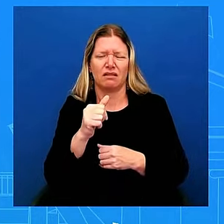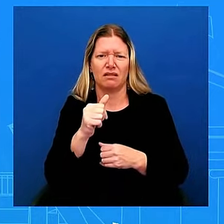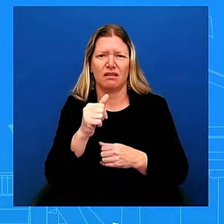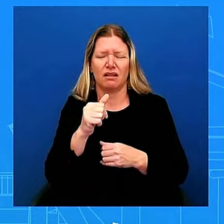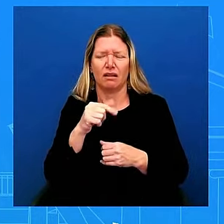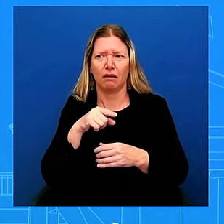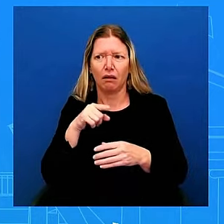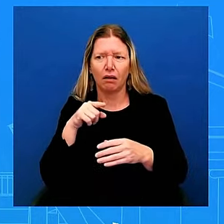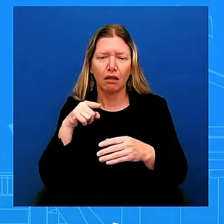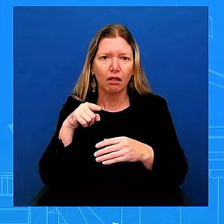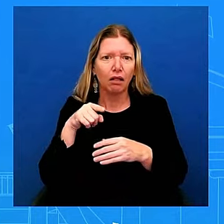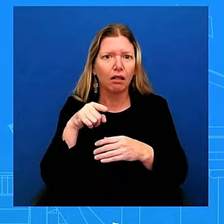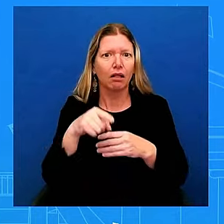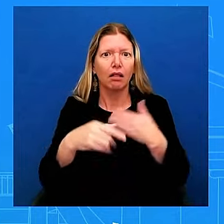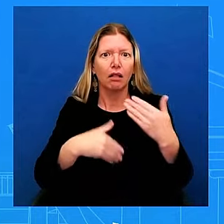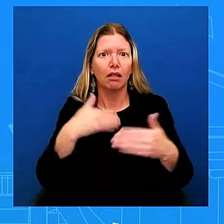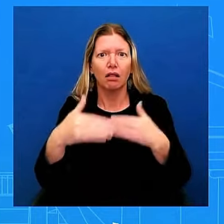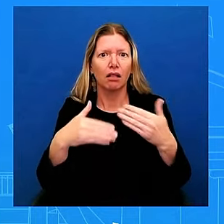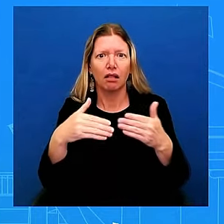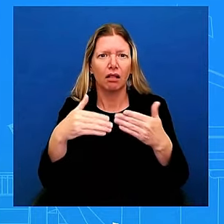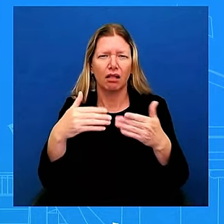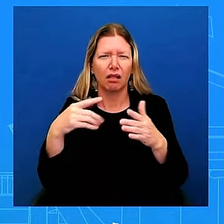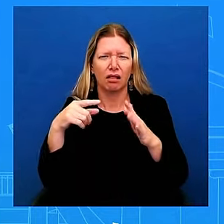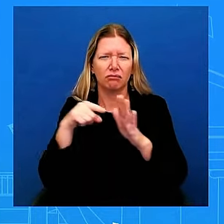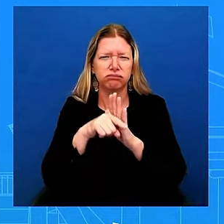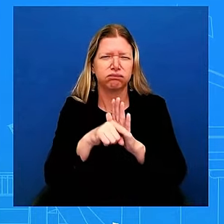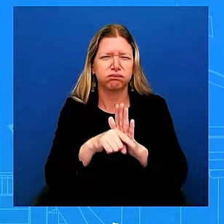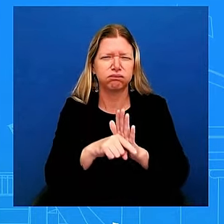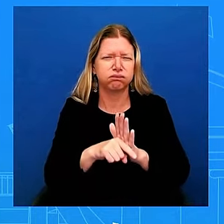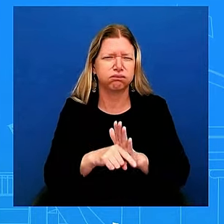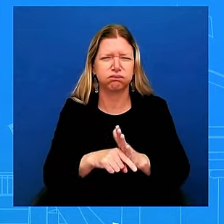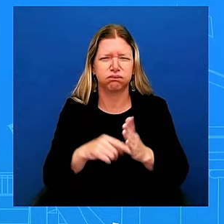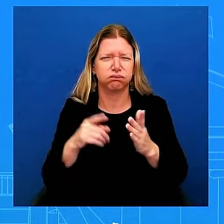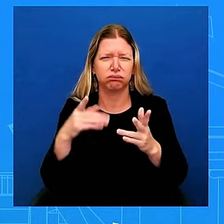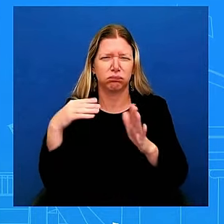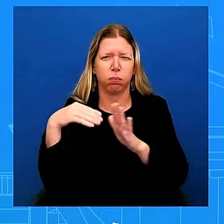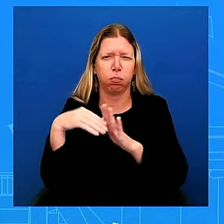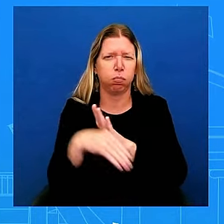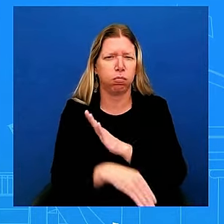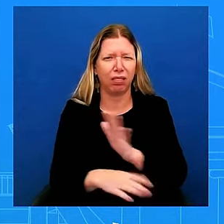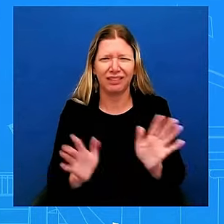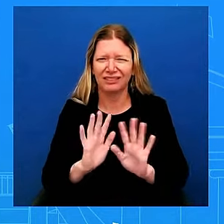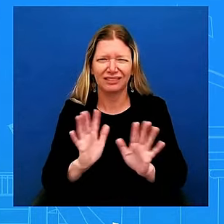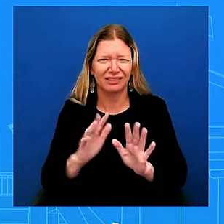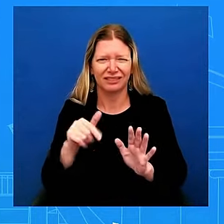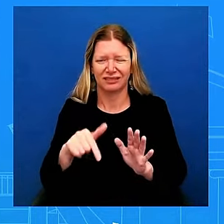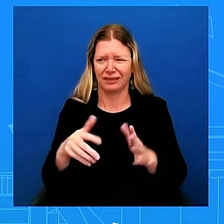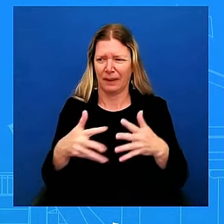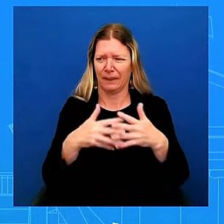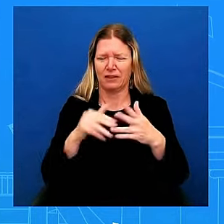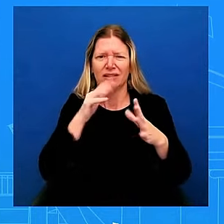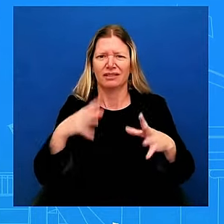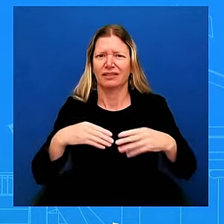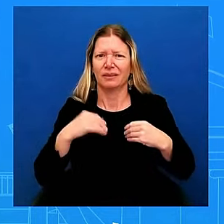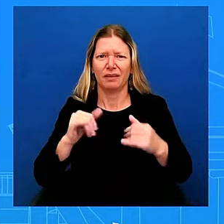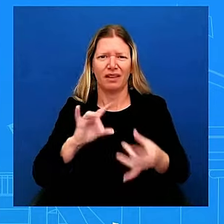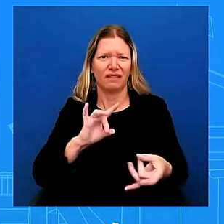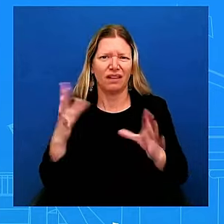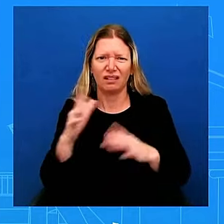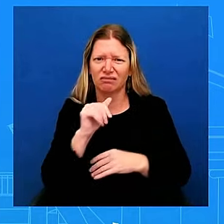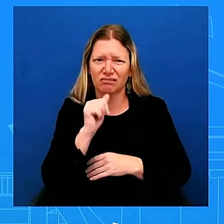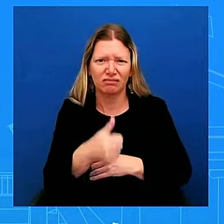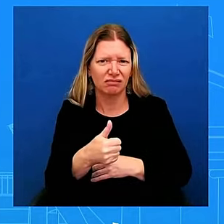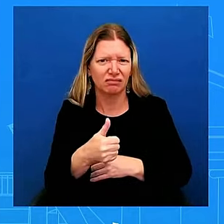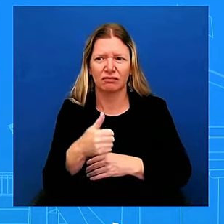cannot normalize this. Right now, the most important thing we can do is unite against this type of political violence